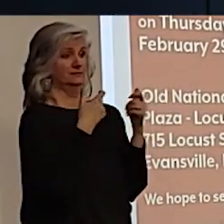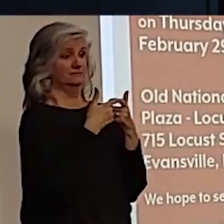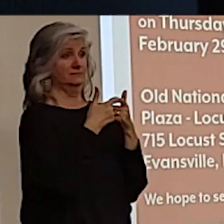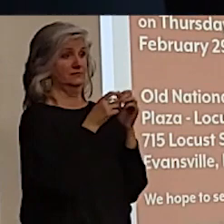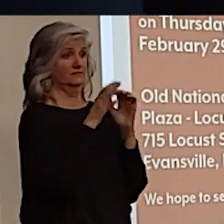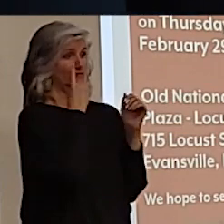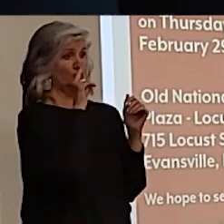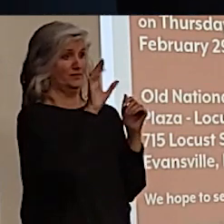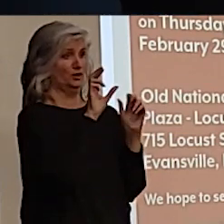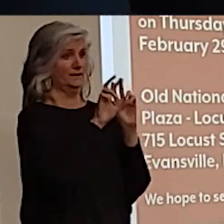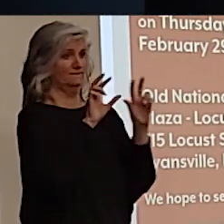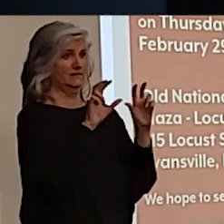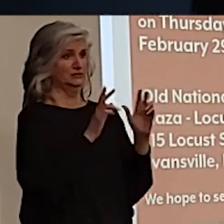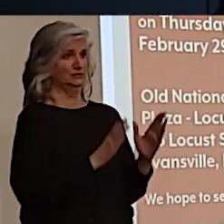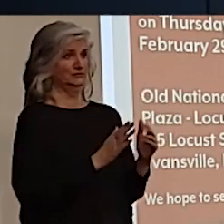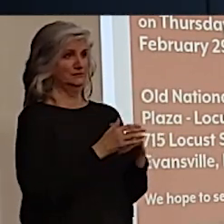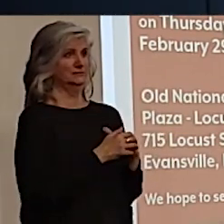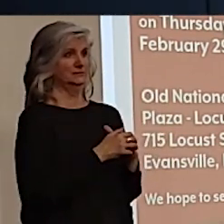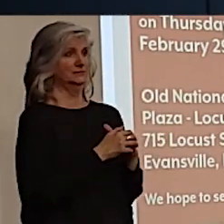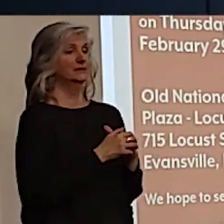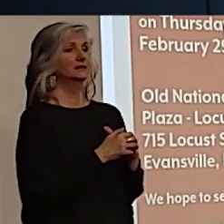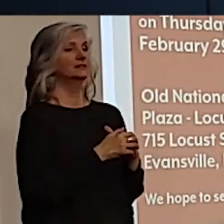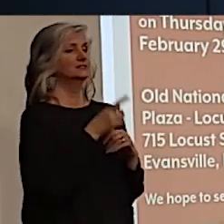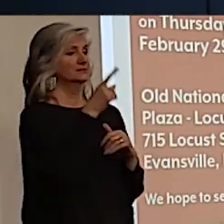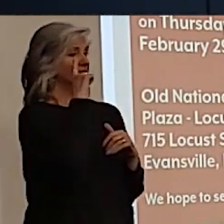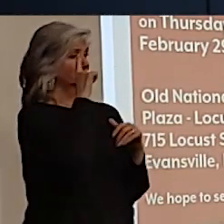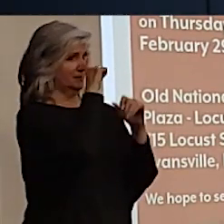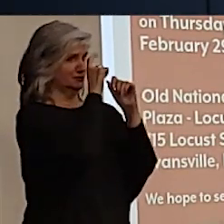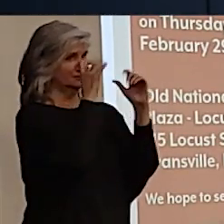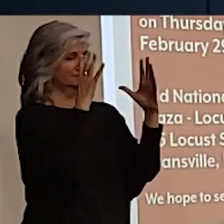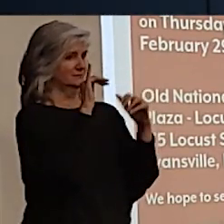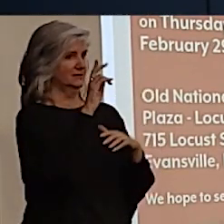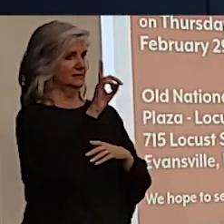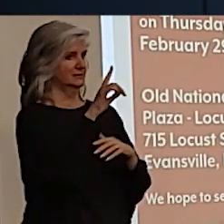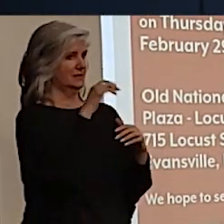their investors. As you can imagine, I think Indiana's a